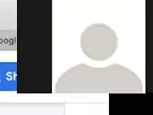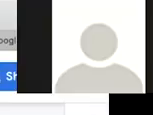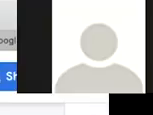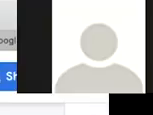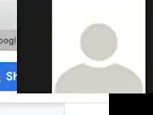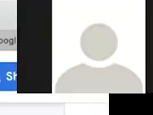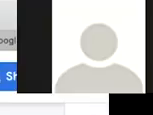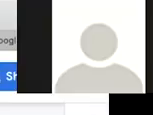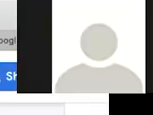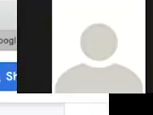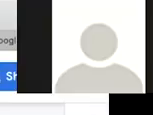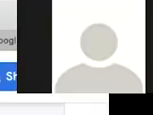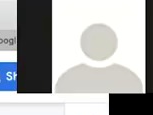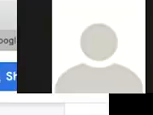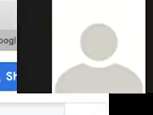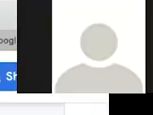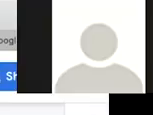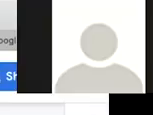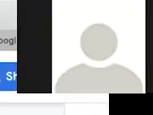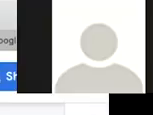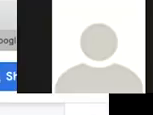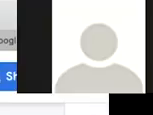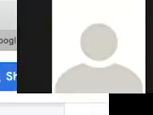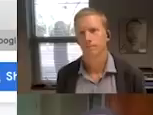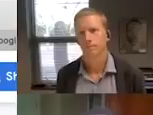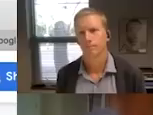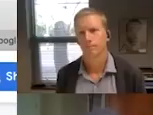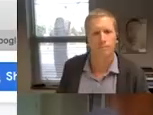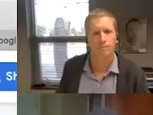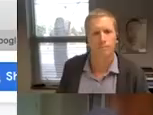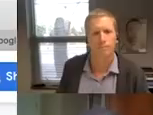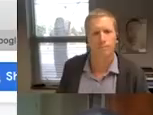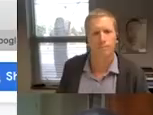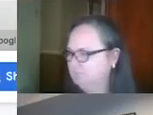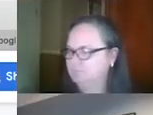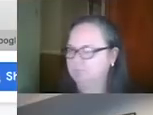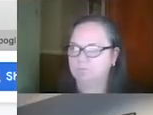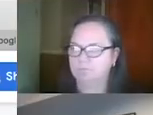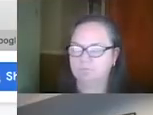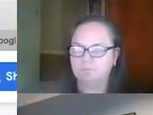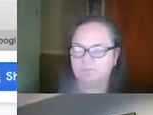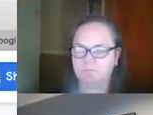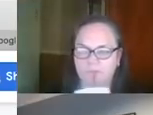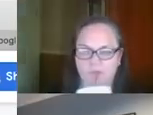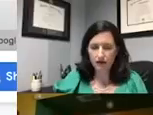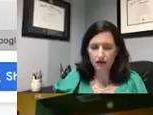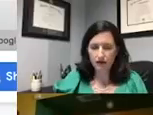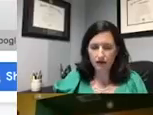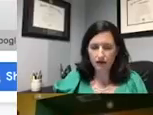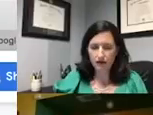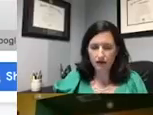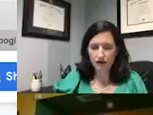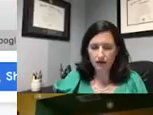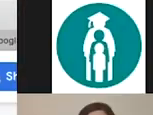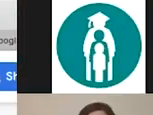that first period or fifth period on a Tuesday, for example, we would begin our day at 8:20, as our middle